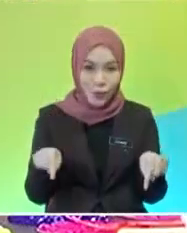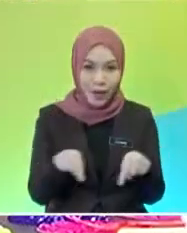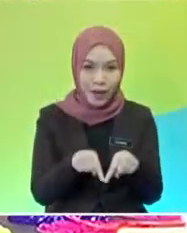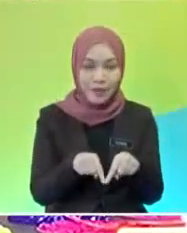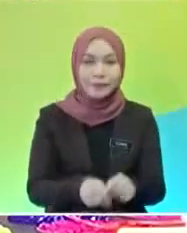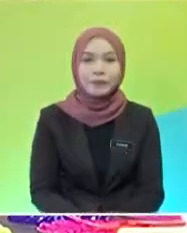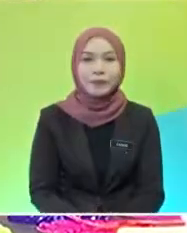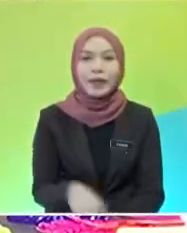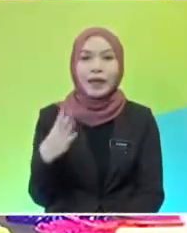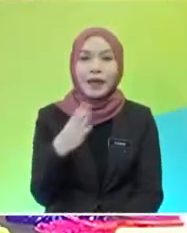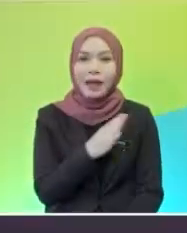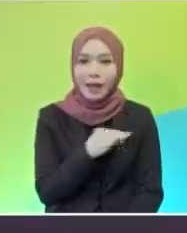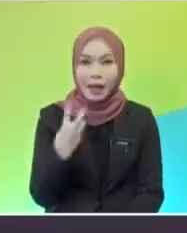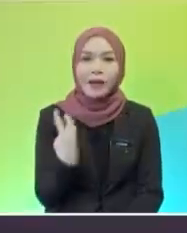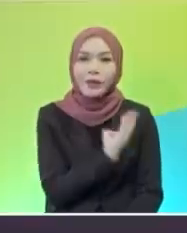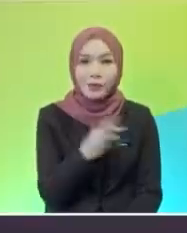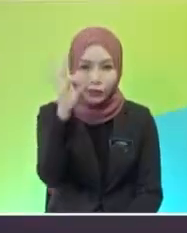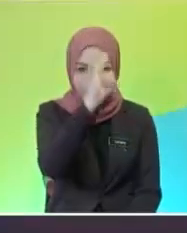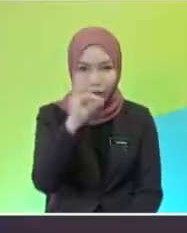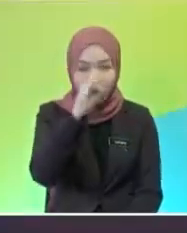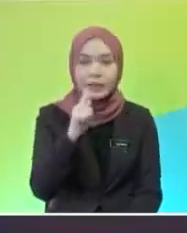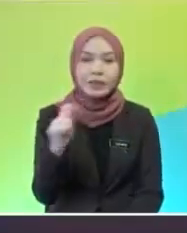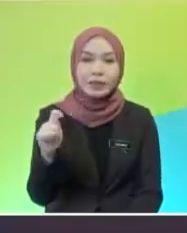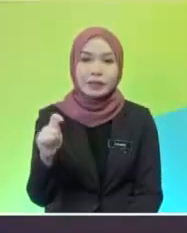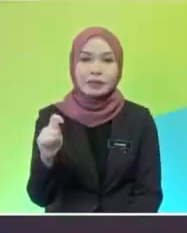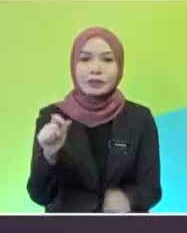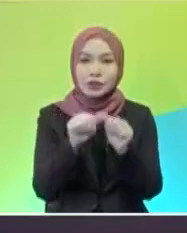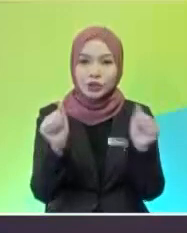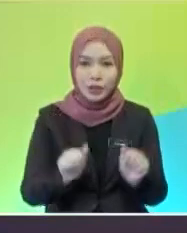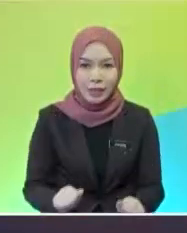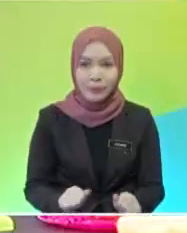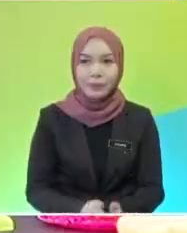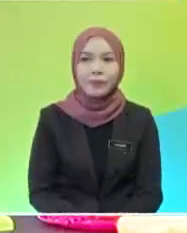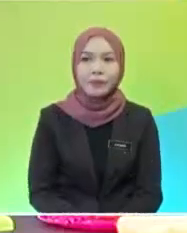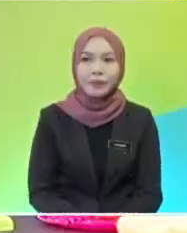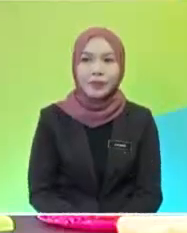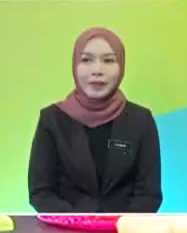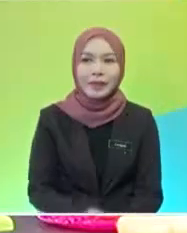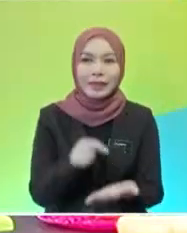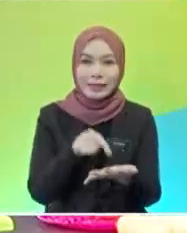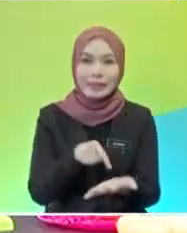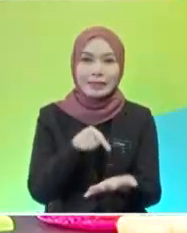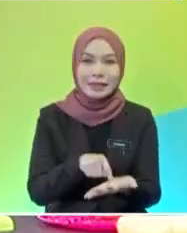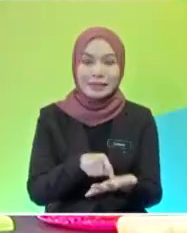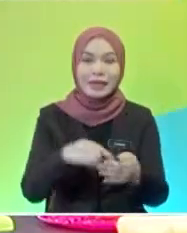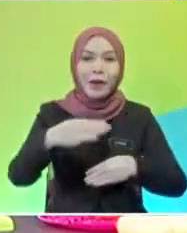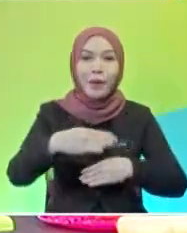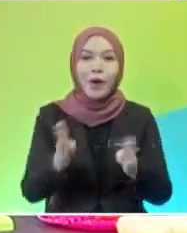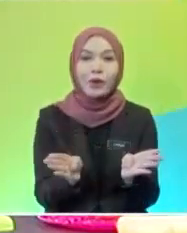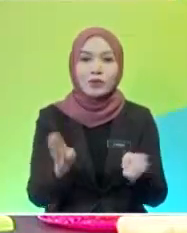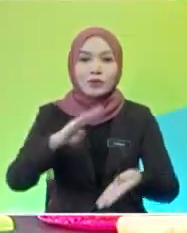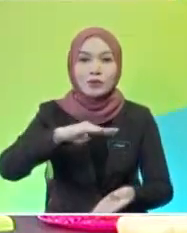And now we find the shape. The shape. So what is that? It's a cube. It's a square, right? It's a box. It's a